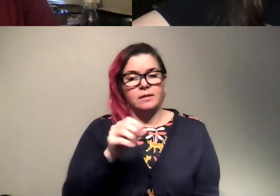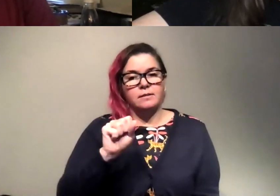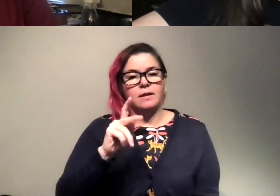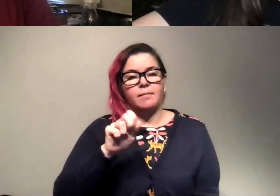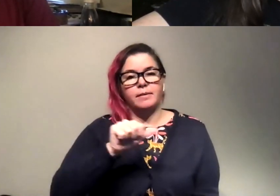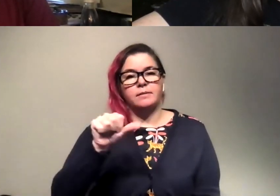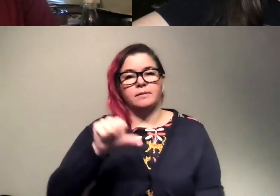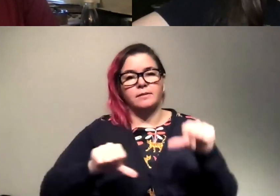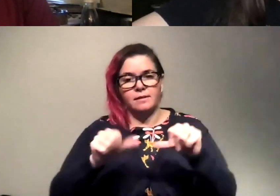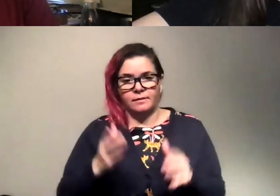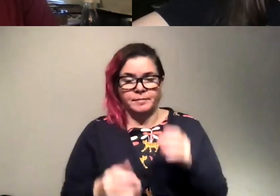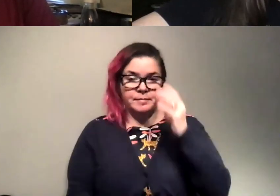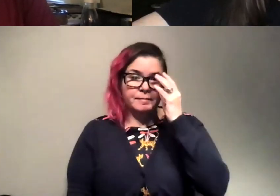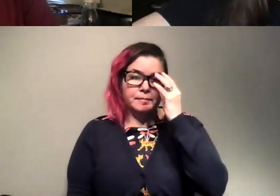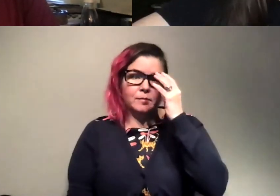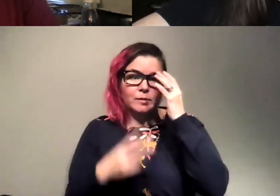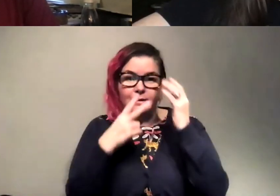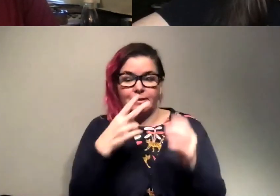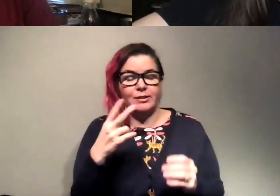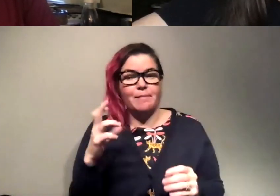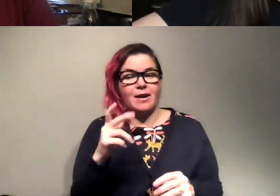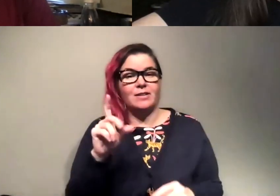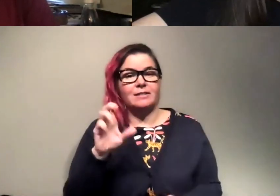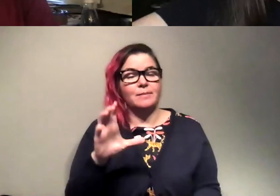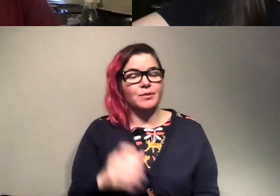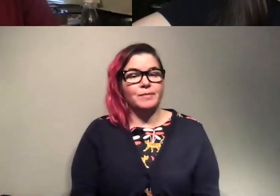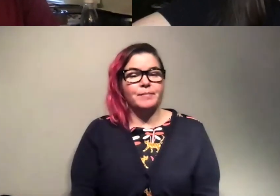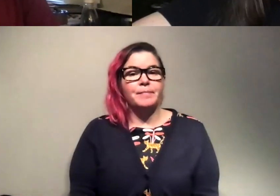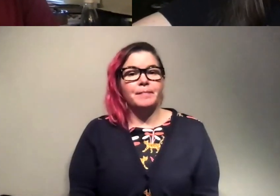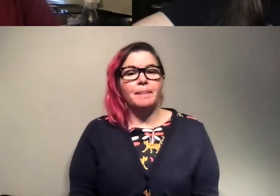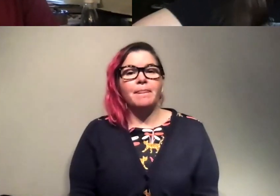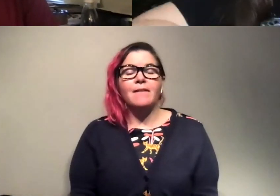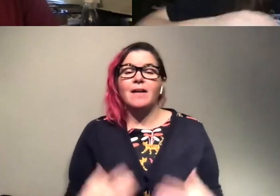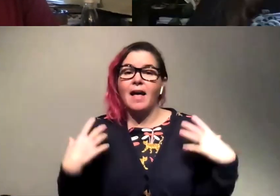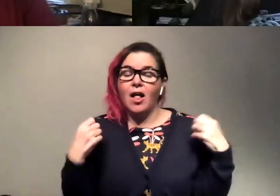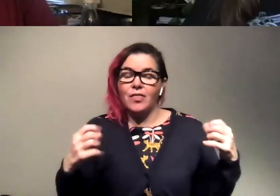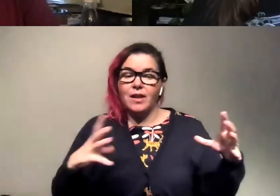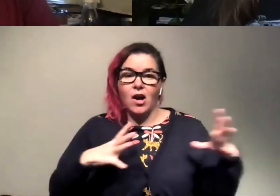patreon.com/SkypeAScientist. We'll see you all back here in December. Have a healthy holiday